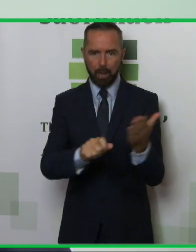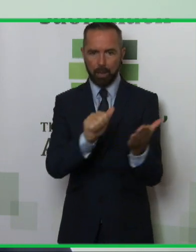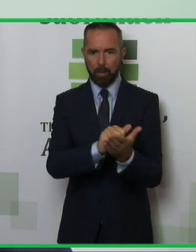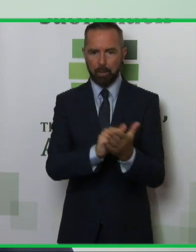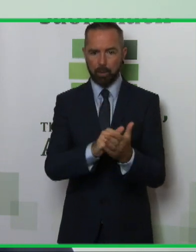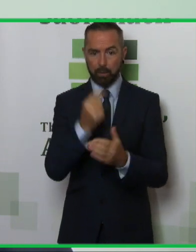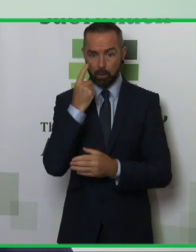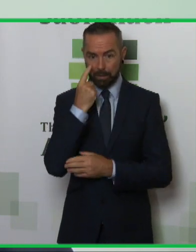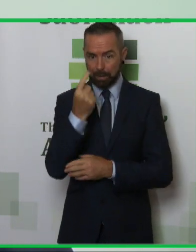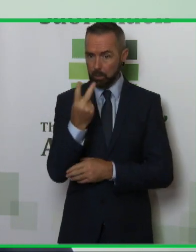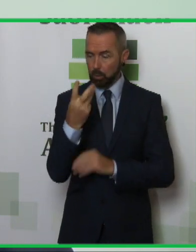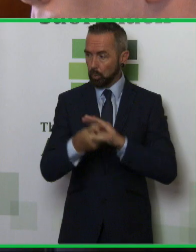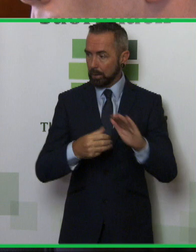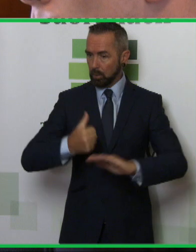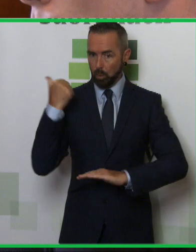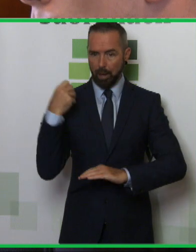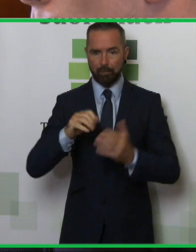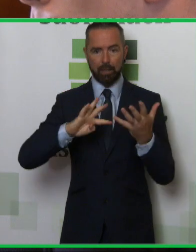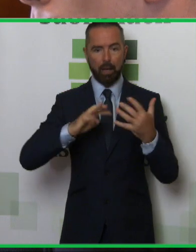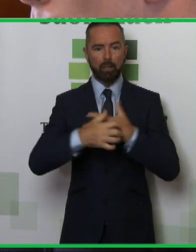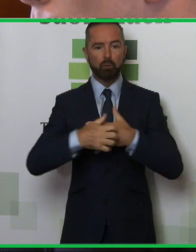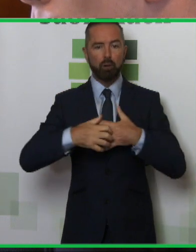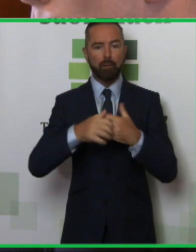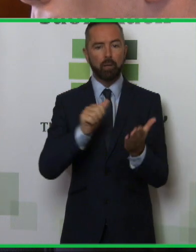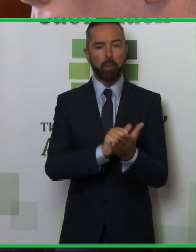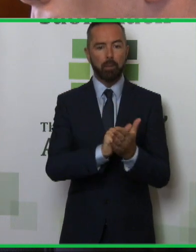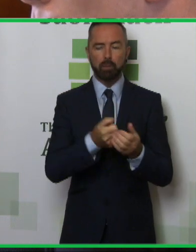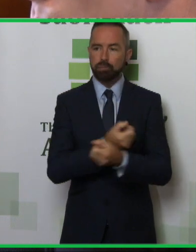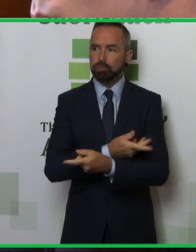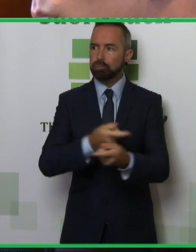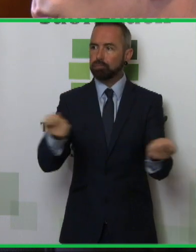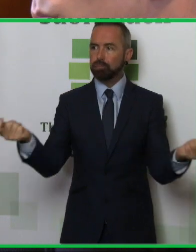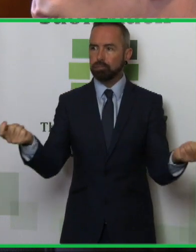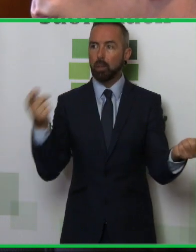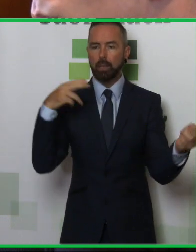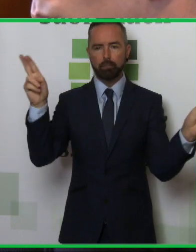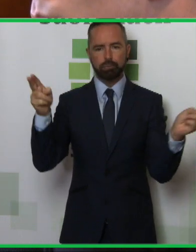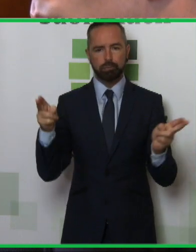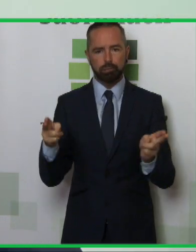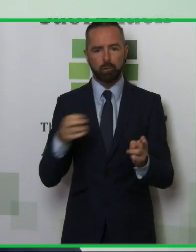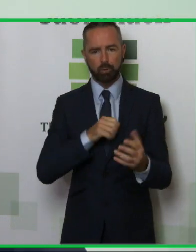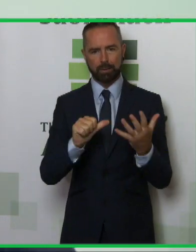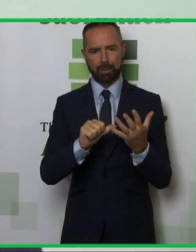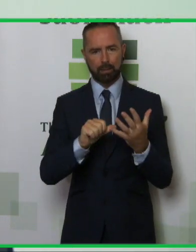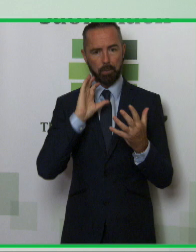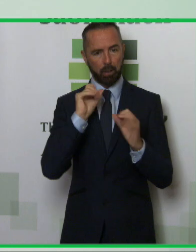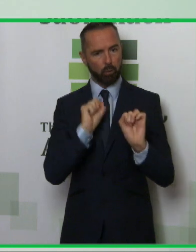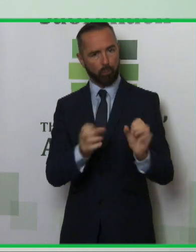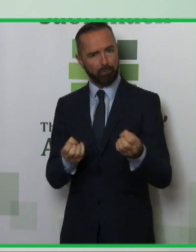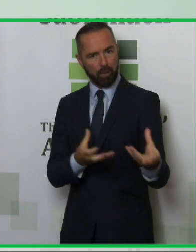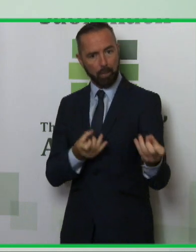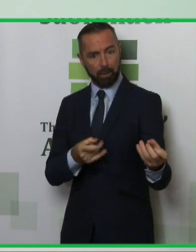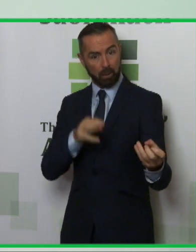ago, we circulated 9 draft ballot papers. Based on your feedback, we've managed to whittle that down to 6. It doesn't mean we've cut out questions, it just means